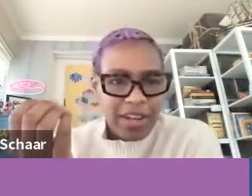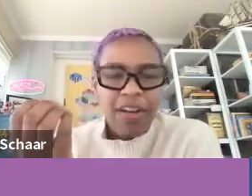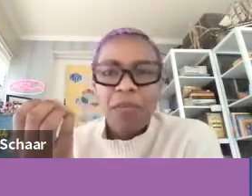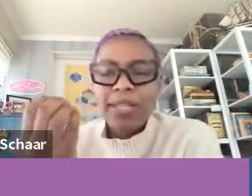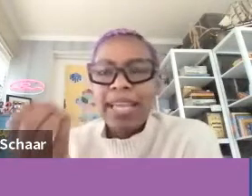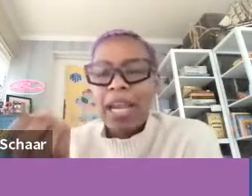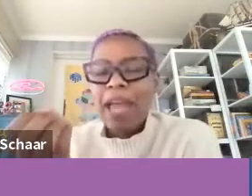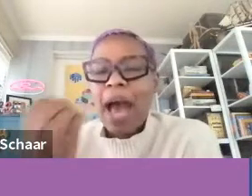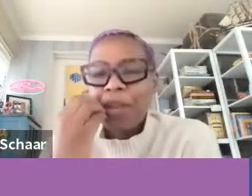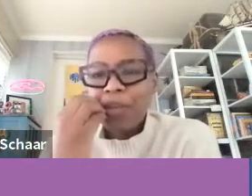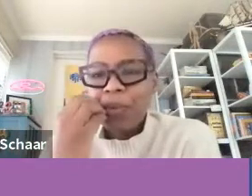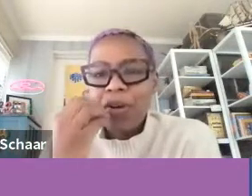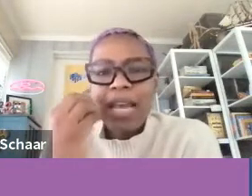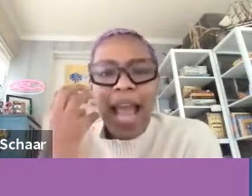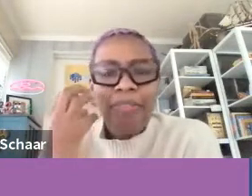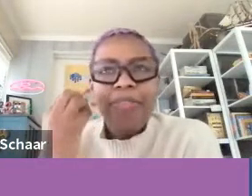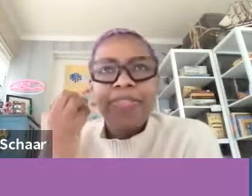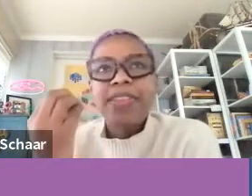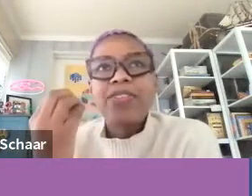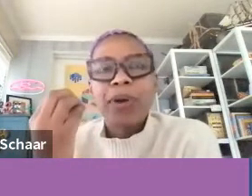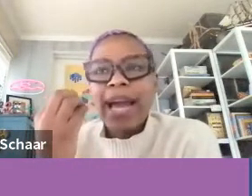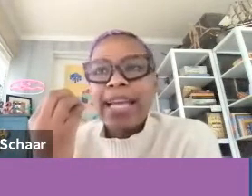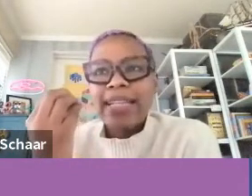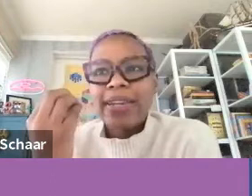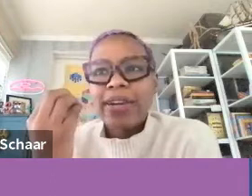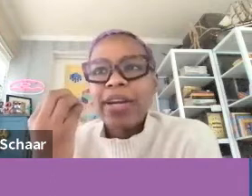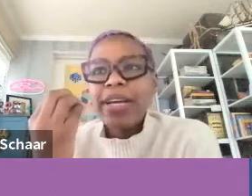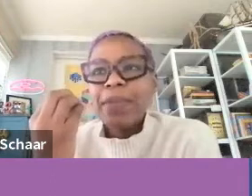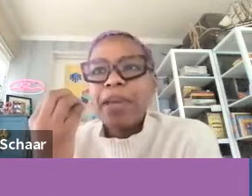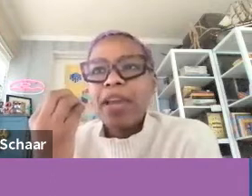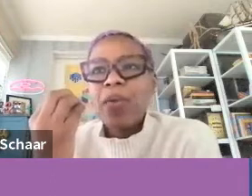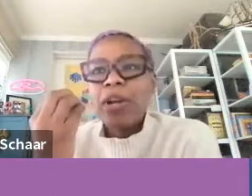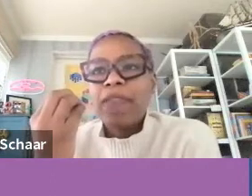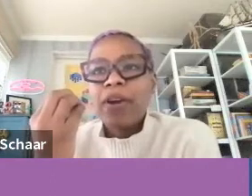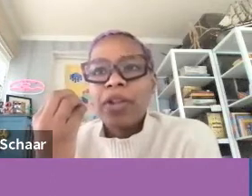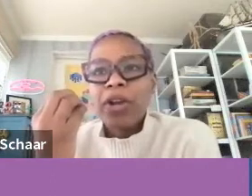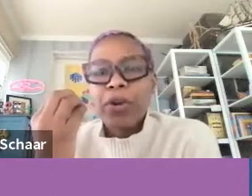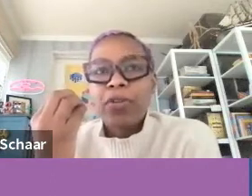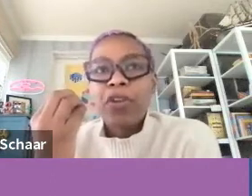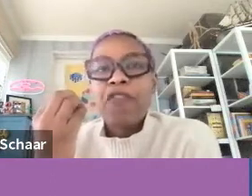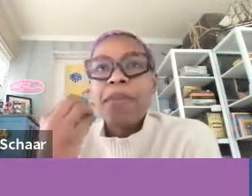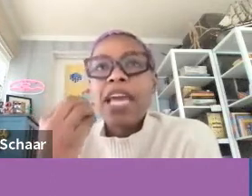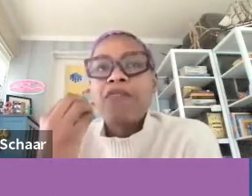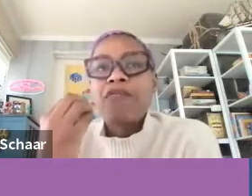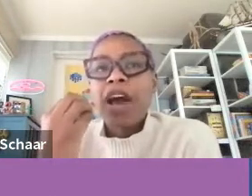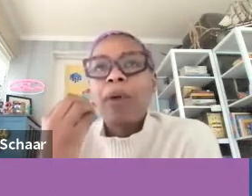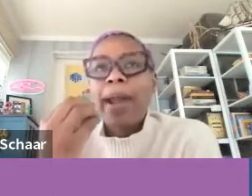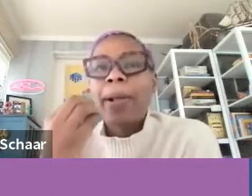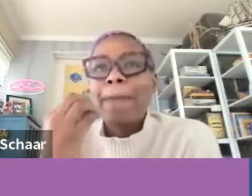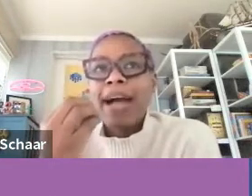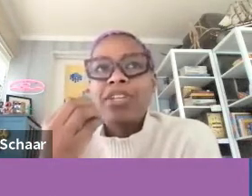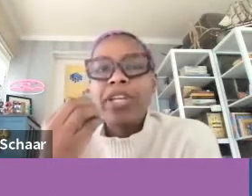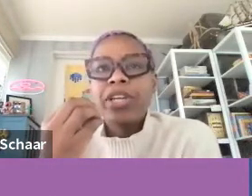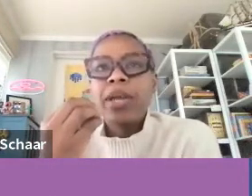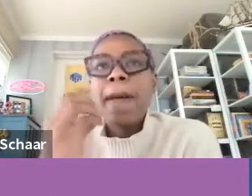prediction of what's going to be happening in the world. And this is what I consider to be one of the early kernels for me of not only